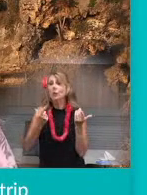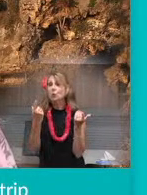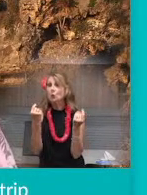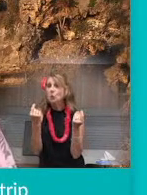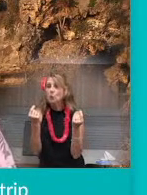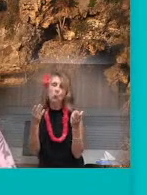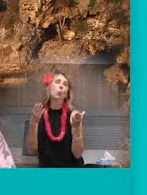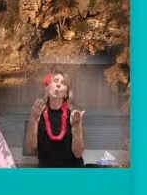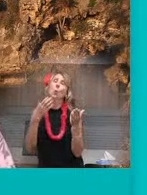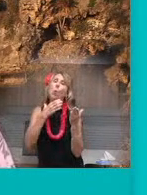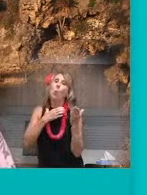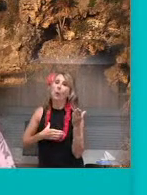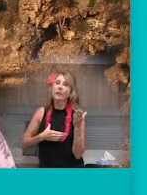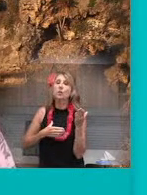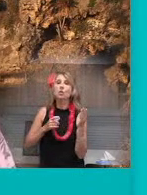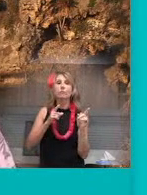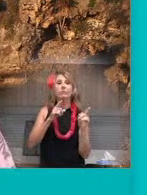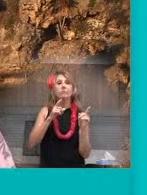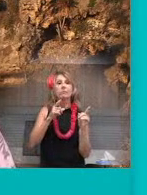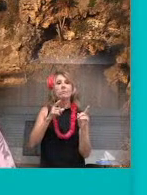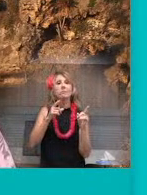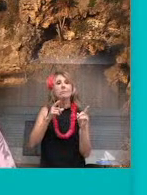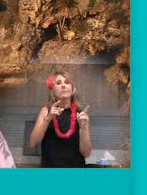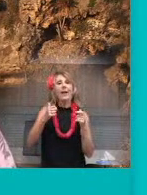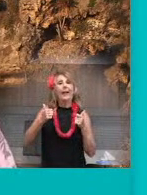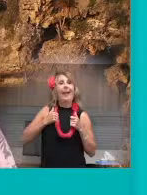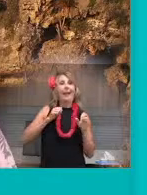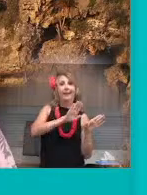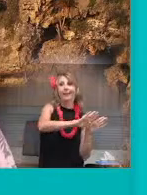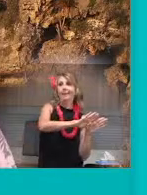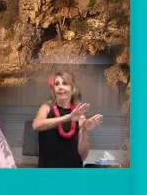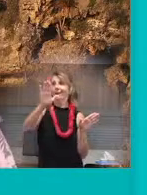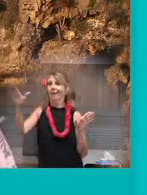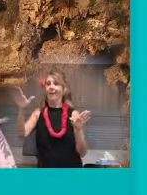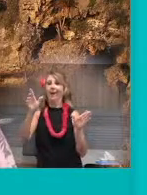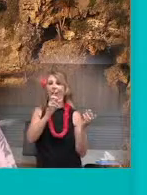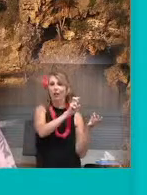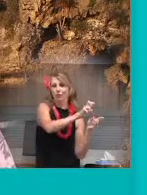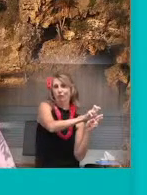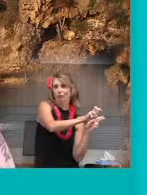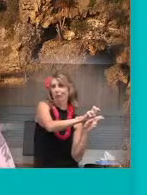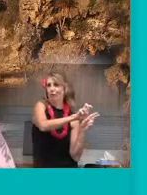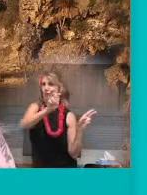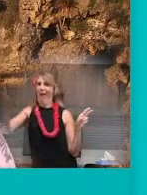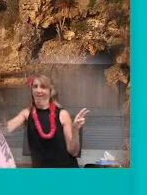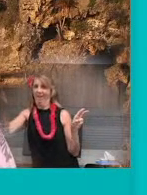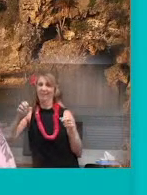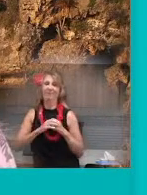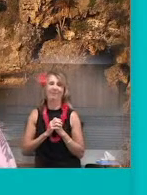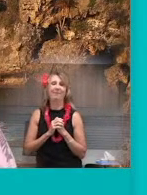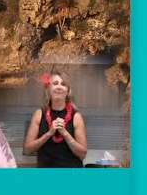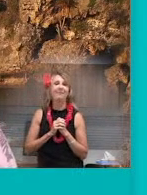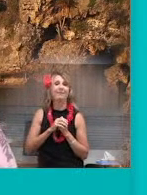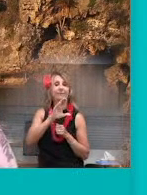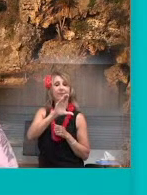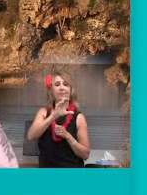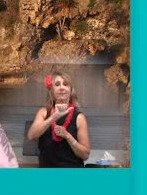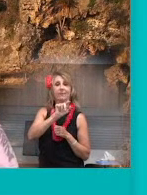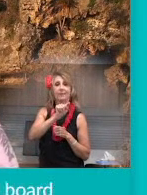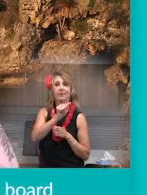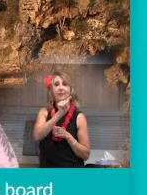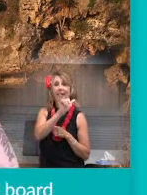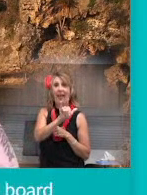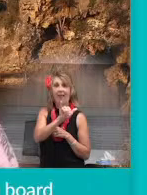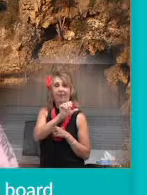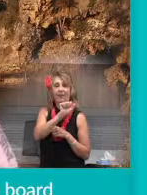coast-to-coast road trip across Canada. Kathy Stewart, Educational Assistant,